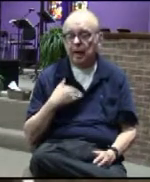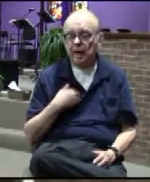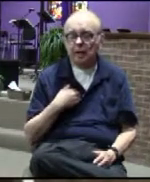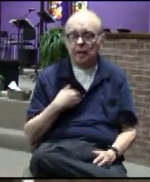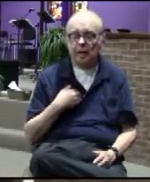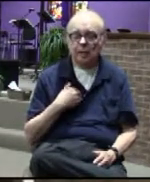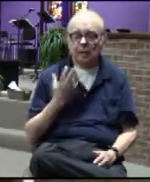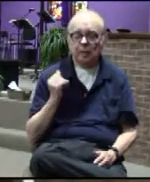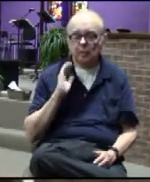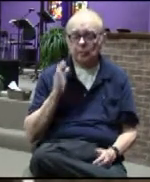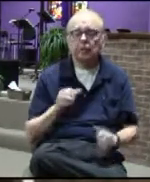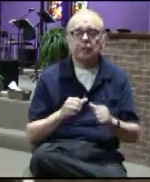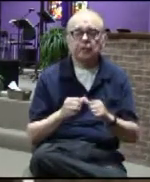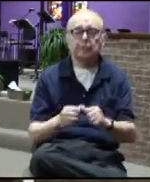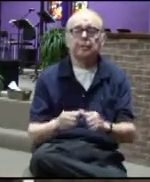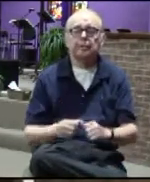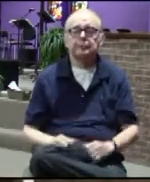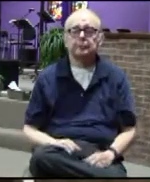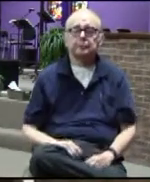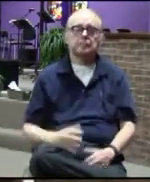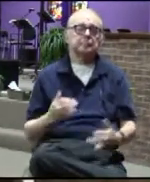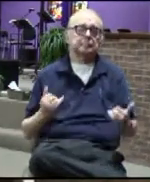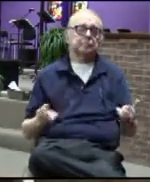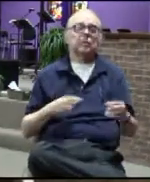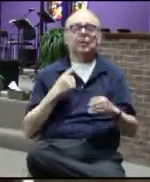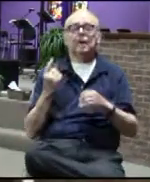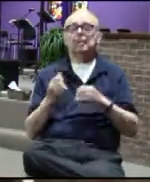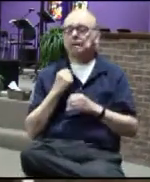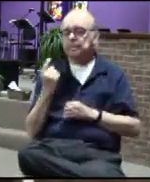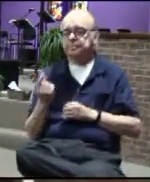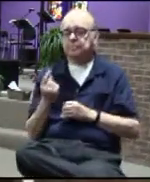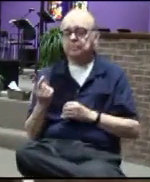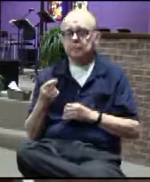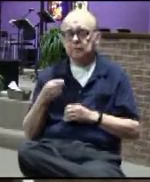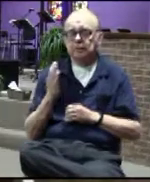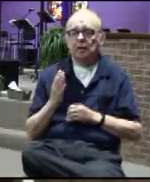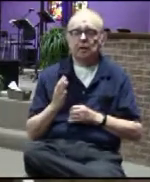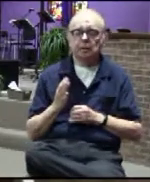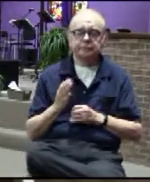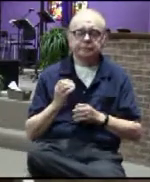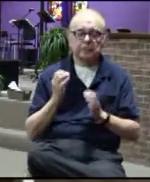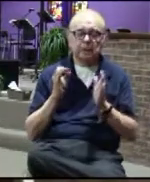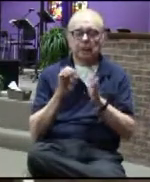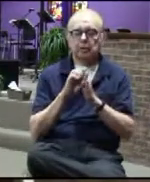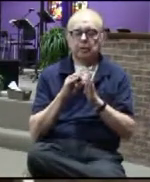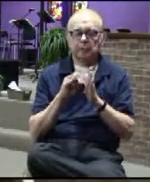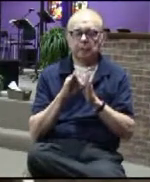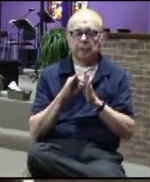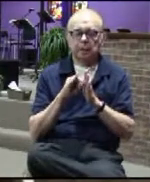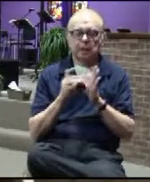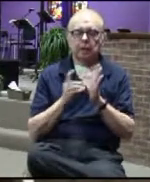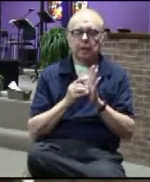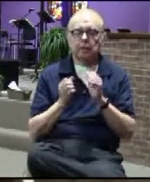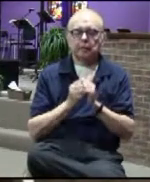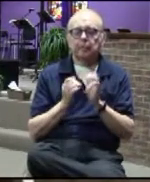because it's going to continue now not only did God identify with Jesus